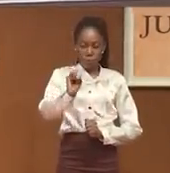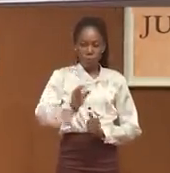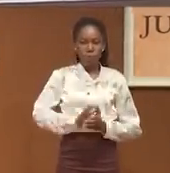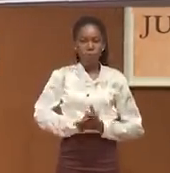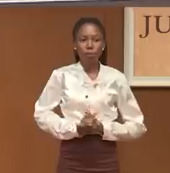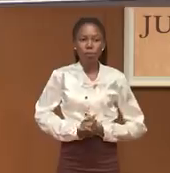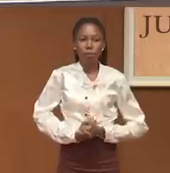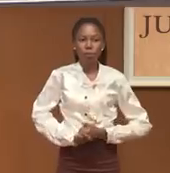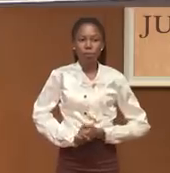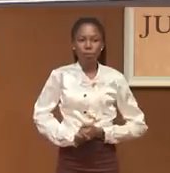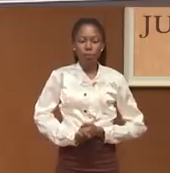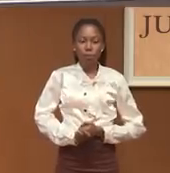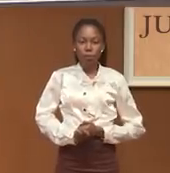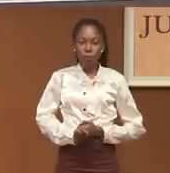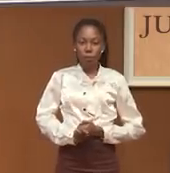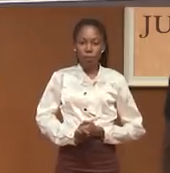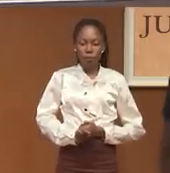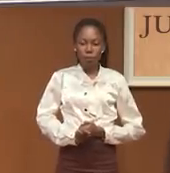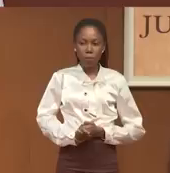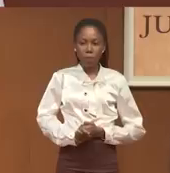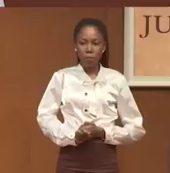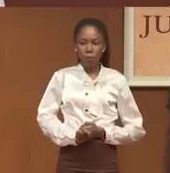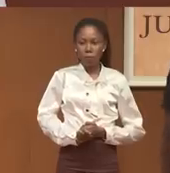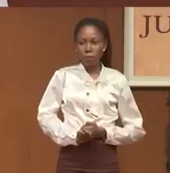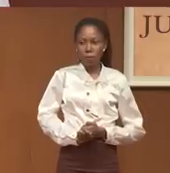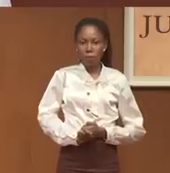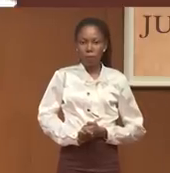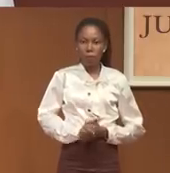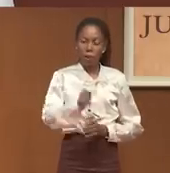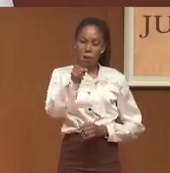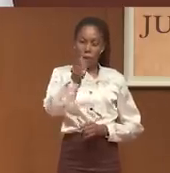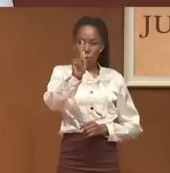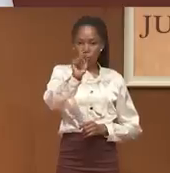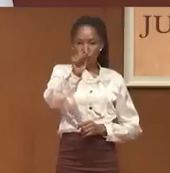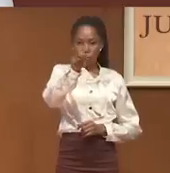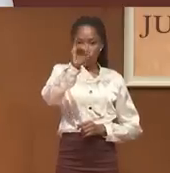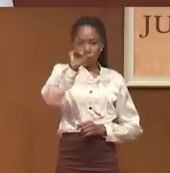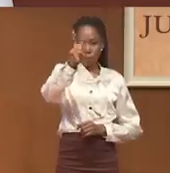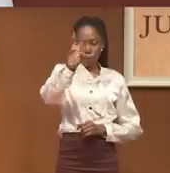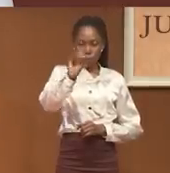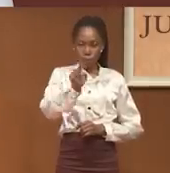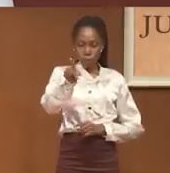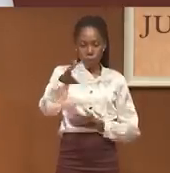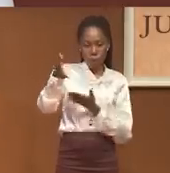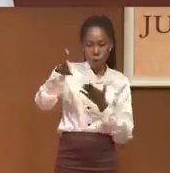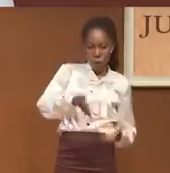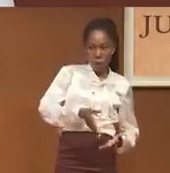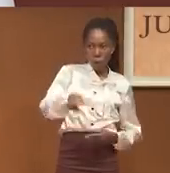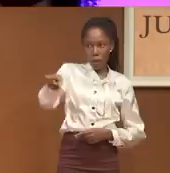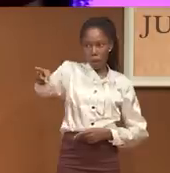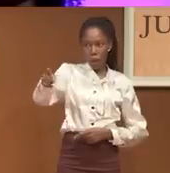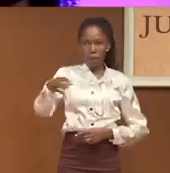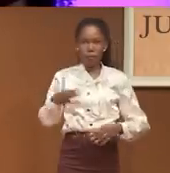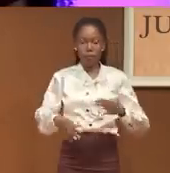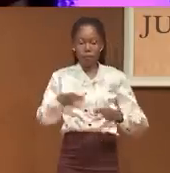hold. Thank you, Akin. You're welcome, Your Honor. So, Taiwo Ajala, you're the one that has brought Dr. Adeduro